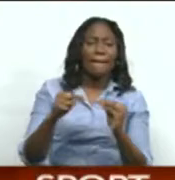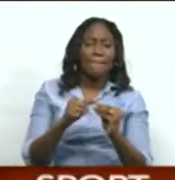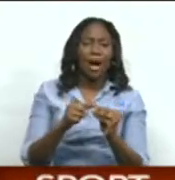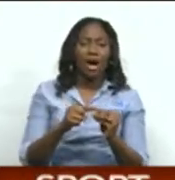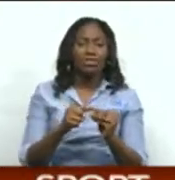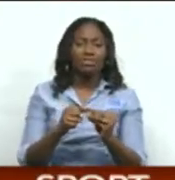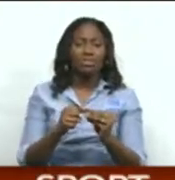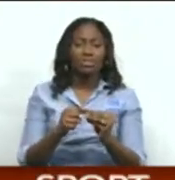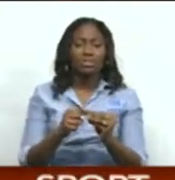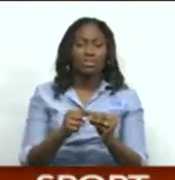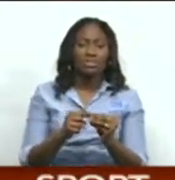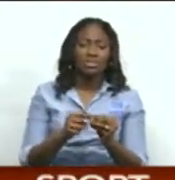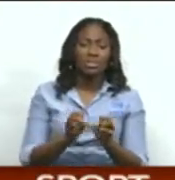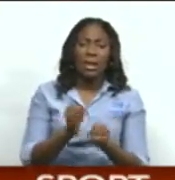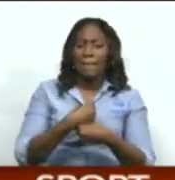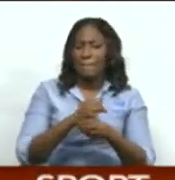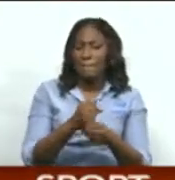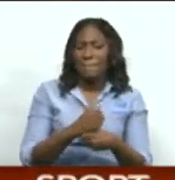sport